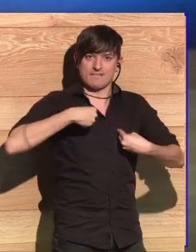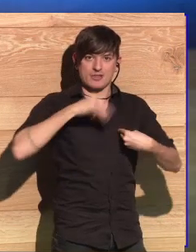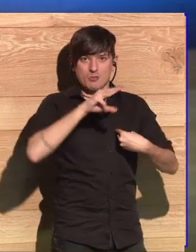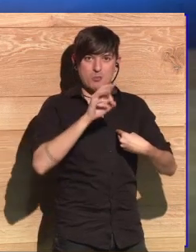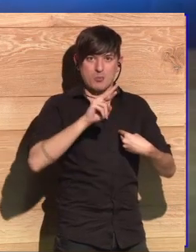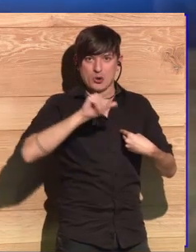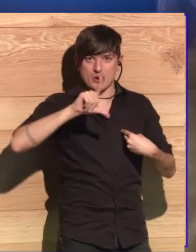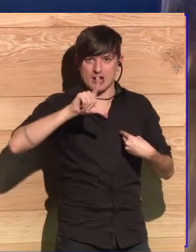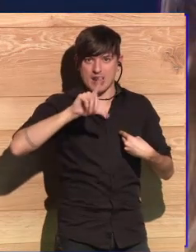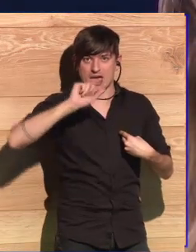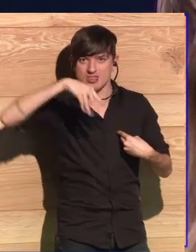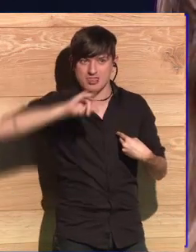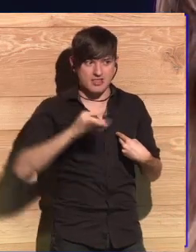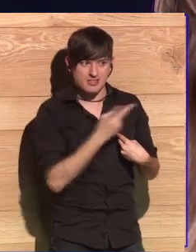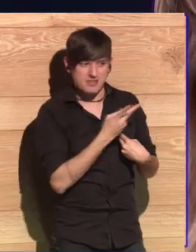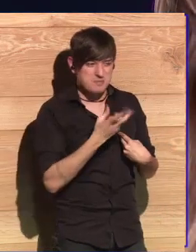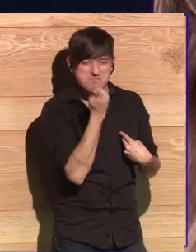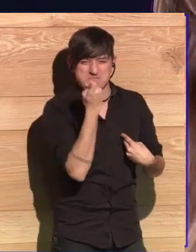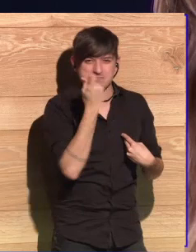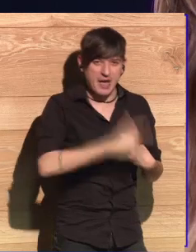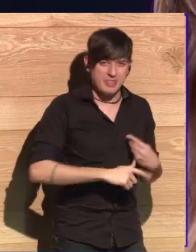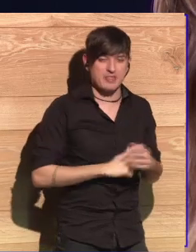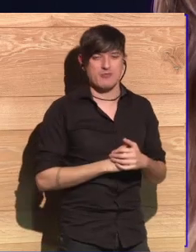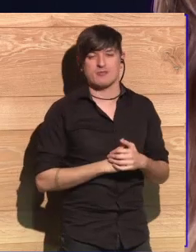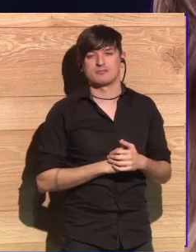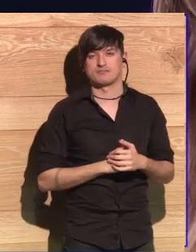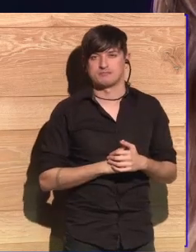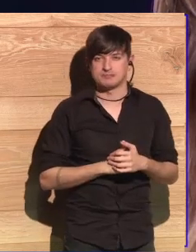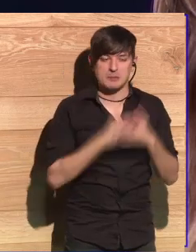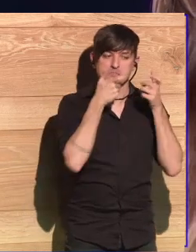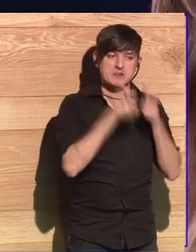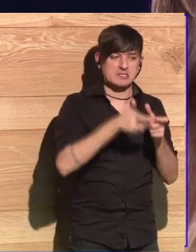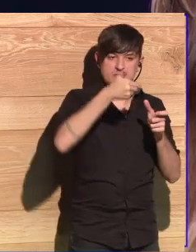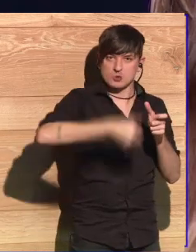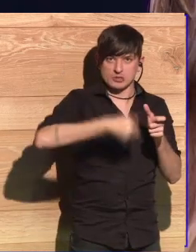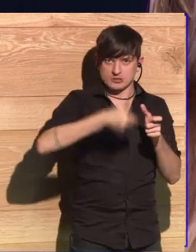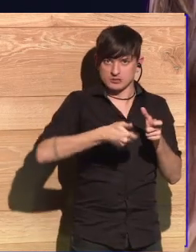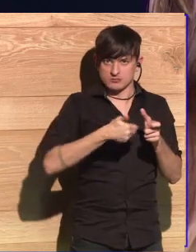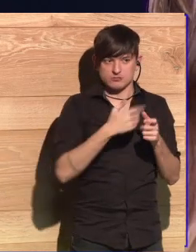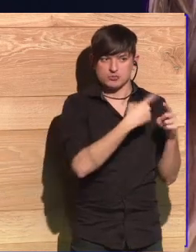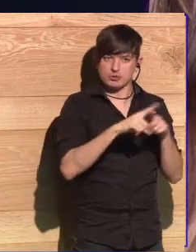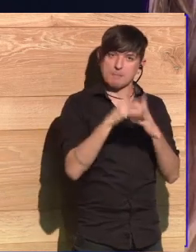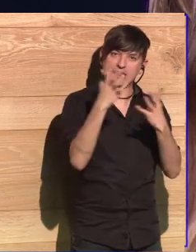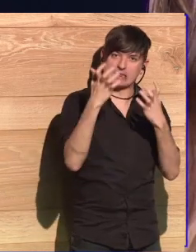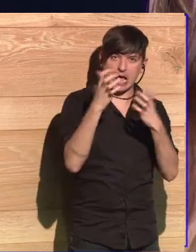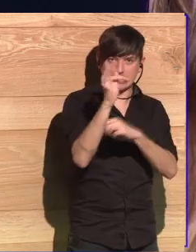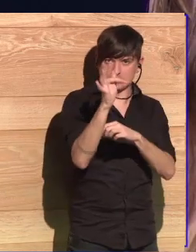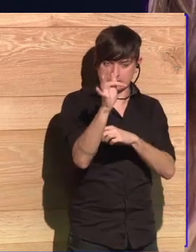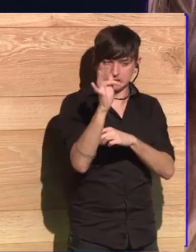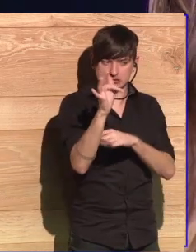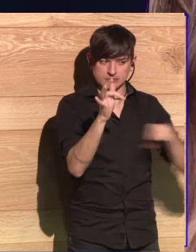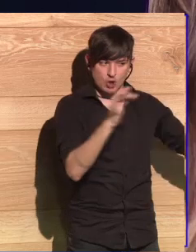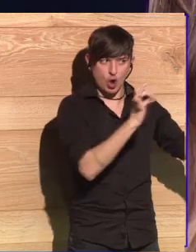that it was an advantage for me that Orwell didn't have is that you could now